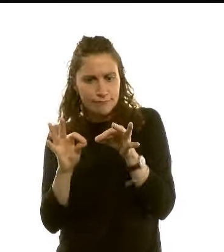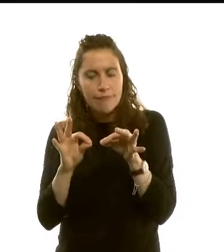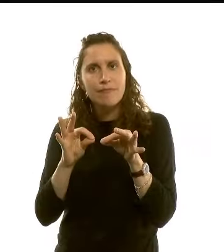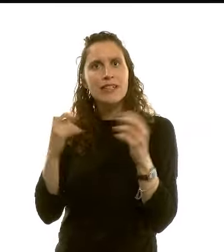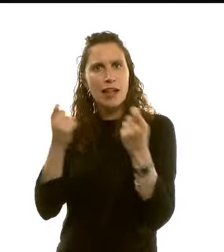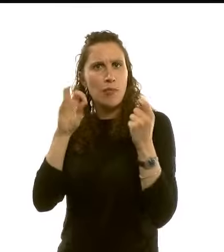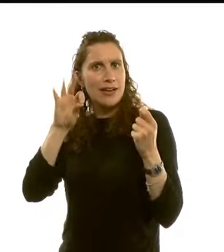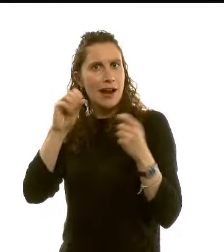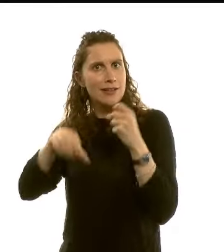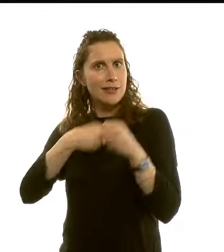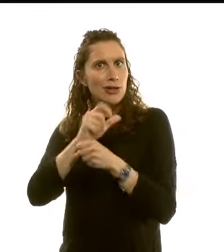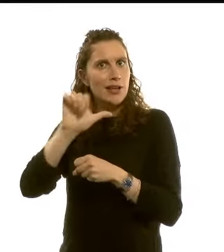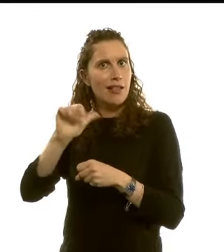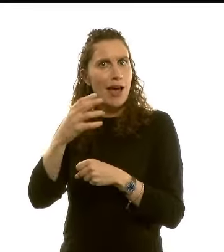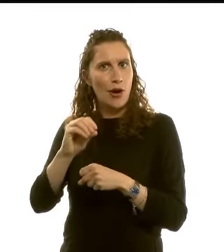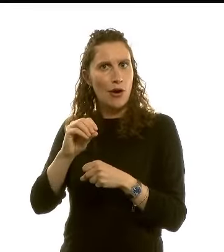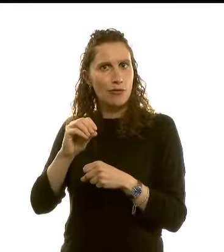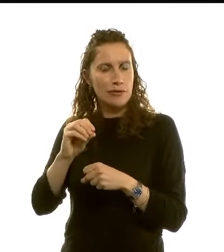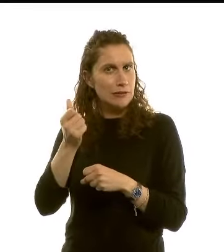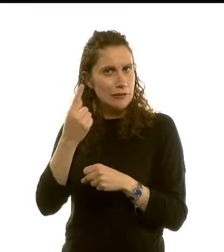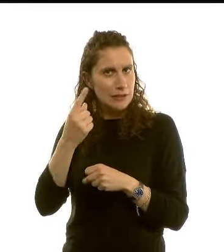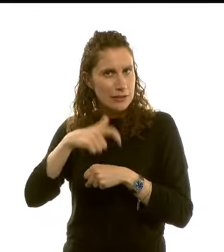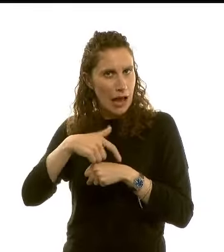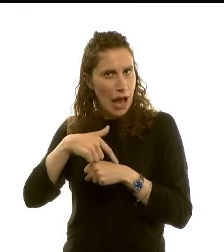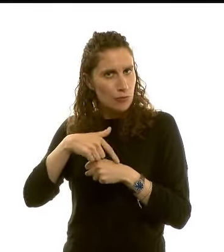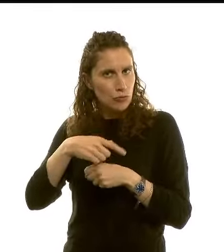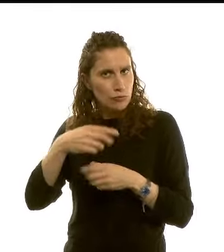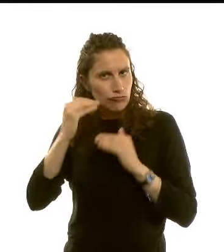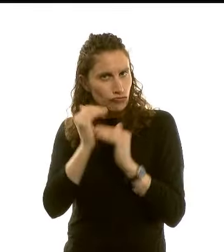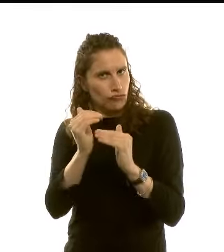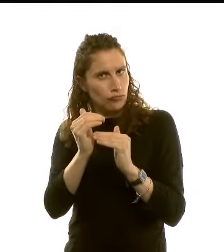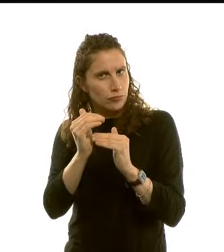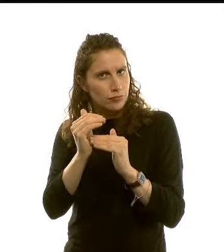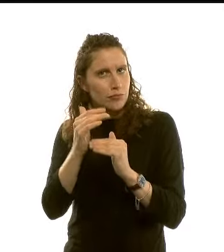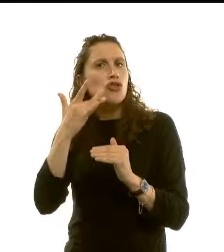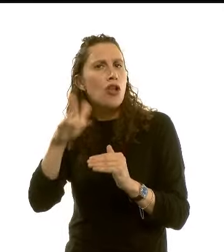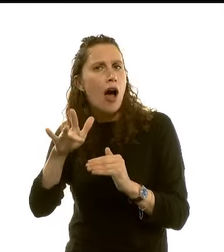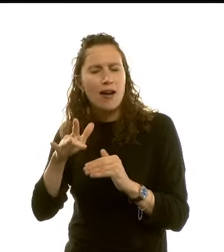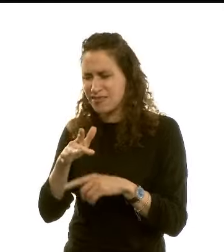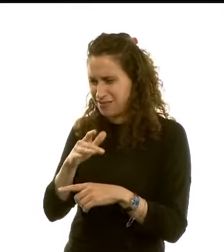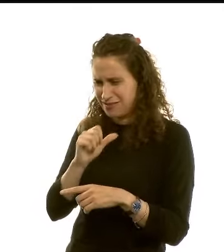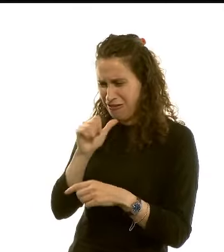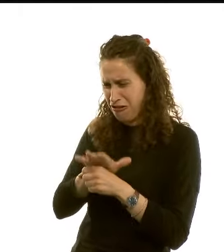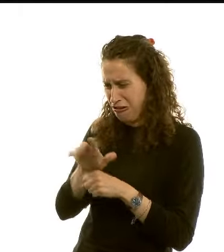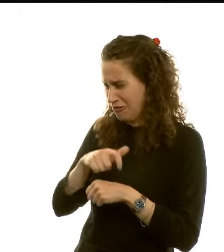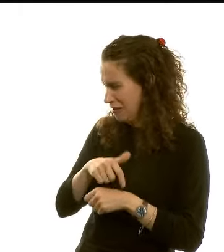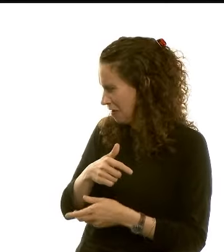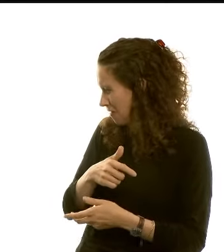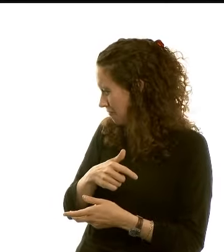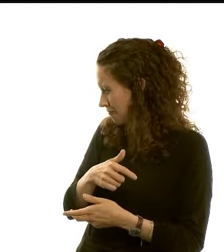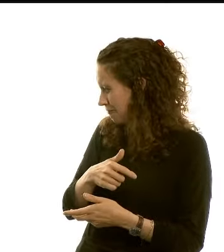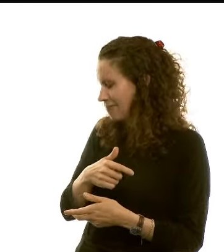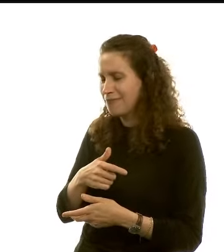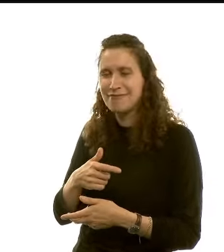Whew. That's not long. Good luck. There's never gonna be enough time to...